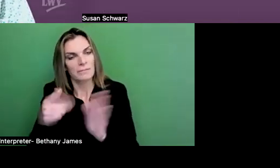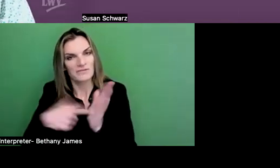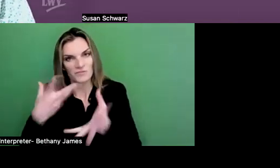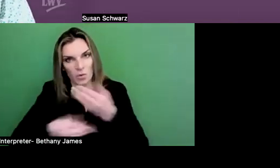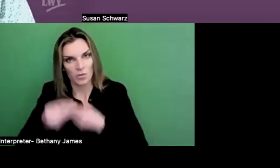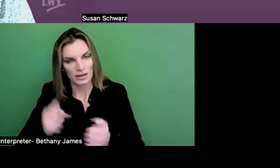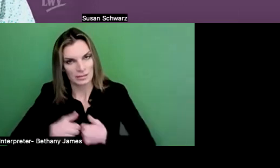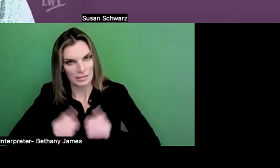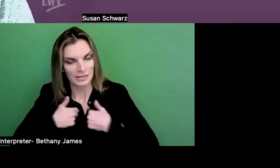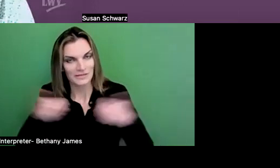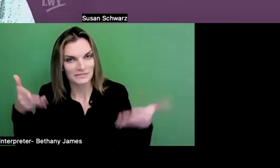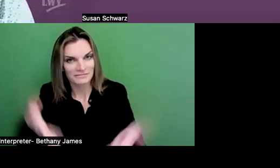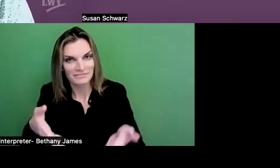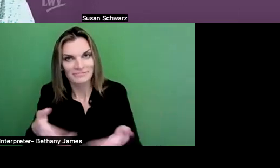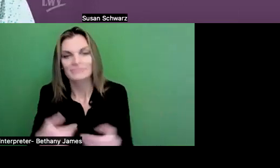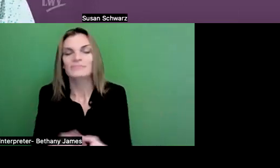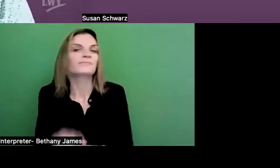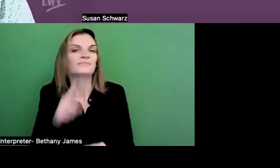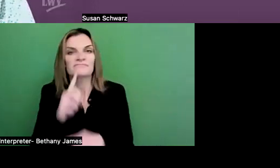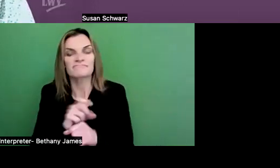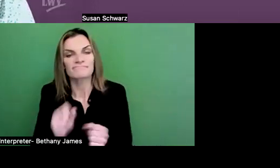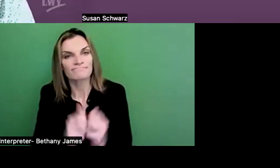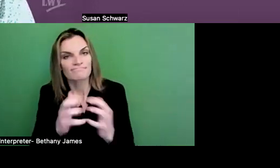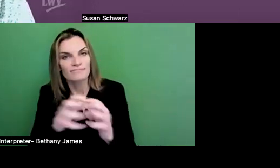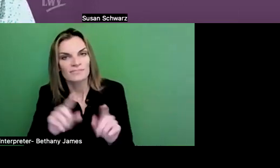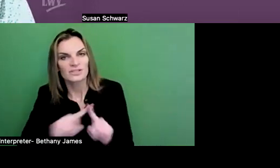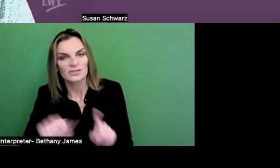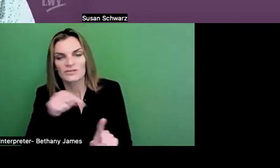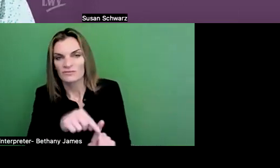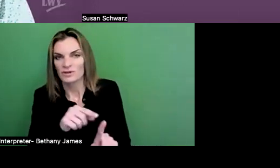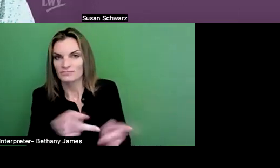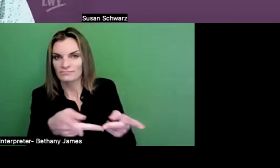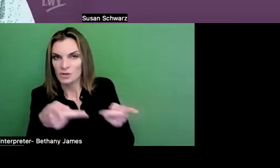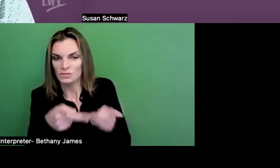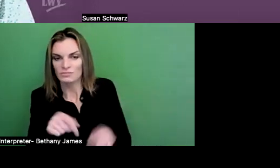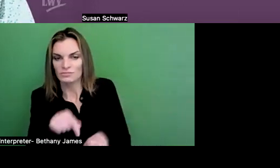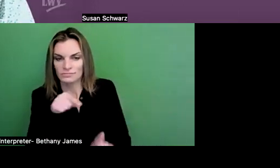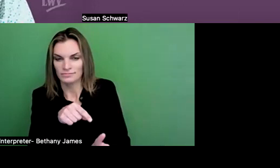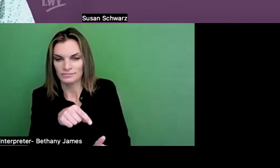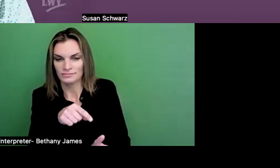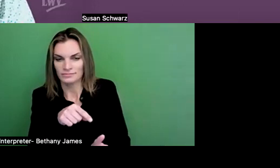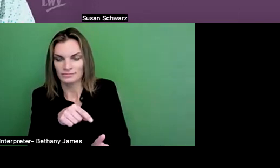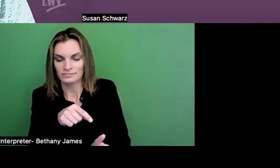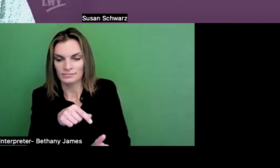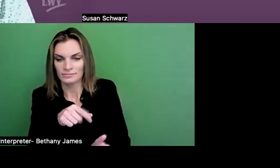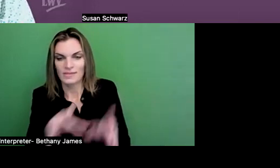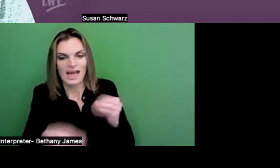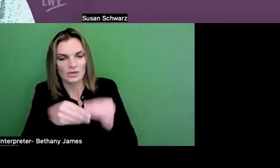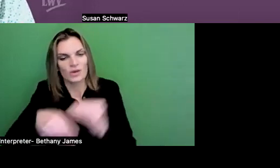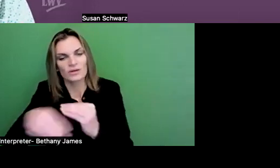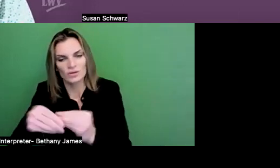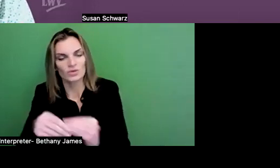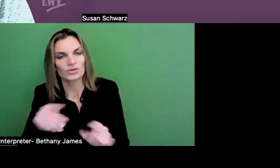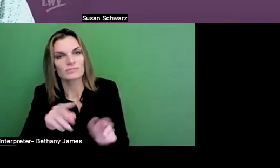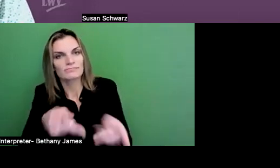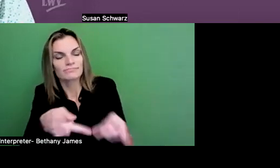We've created accessory dwelling units. We put that in the law for the first time. We've mandated that there be affordable